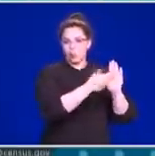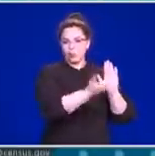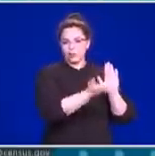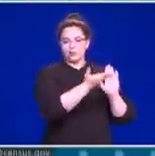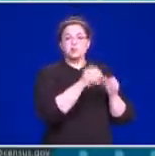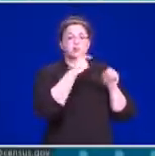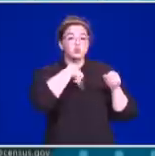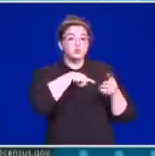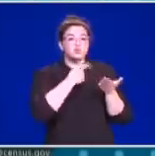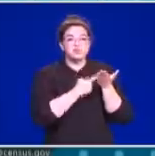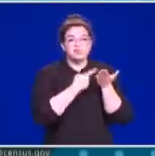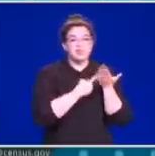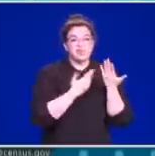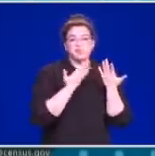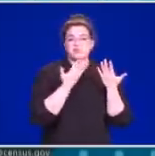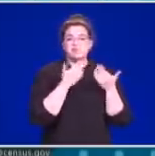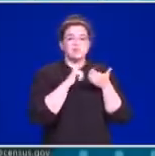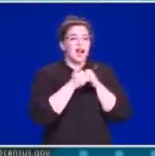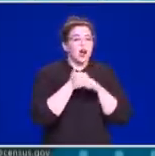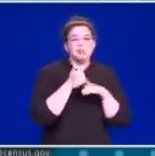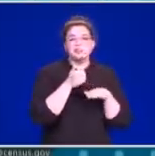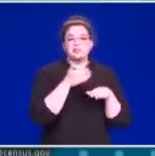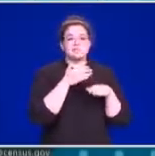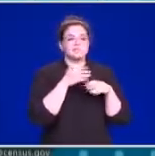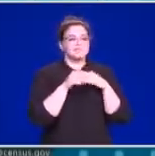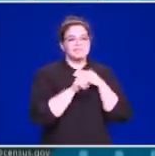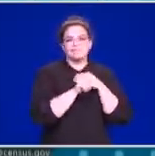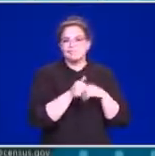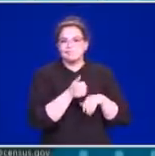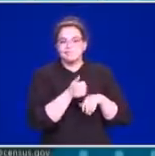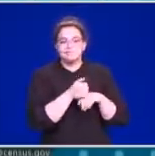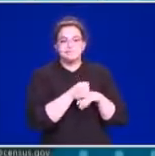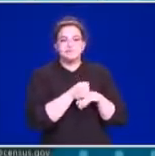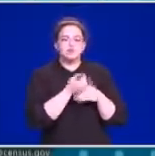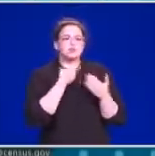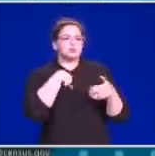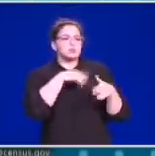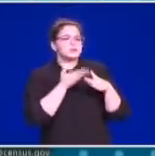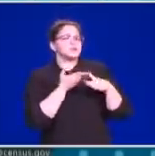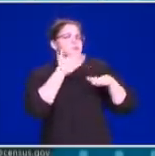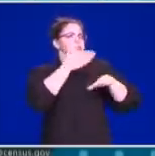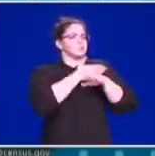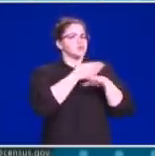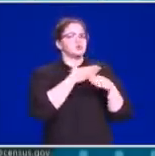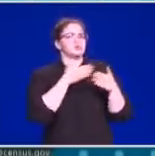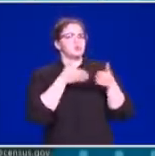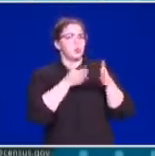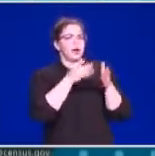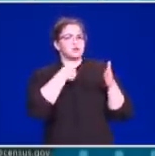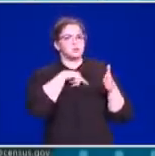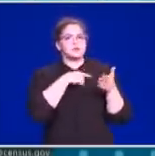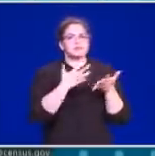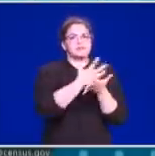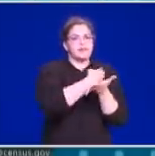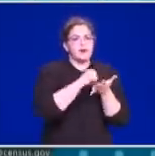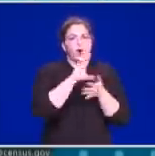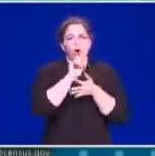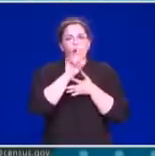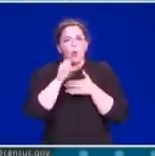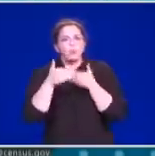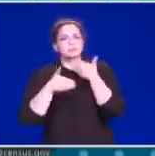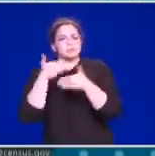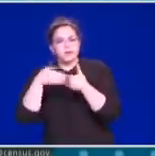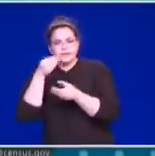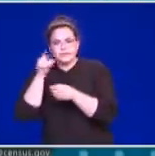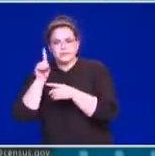should be made when looking at results compared to 2010, given the improvements to the ways that we collect and code and process the data. What's